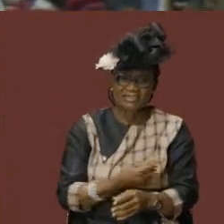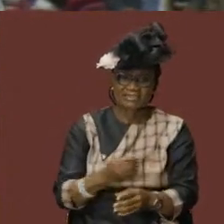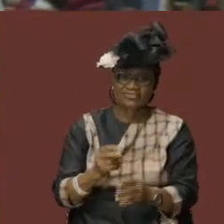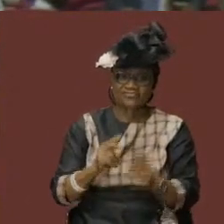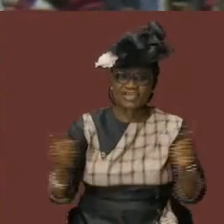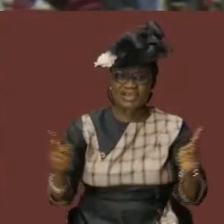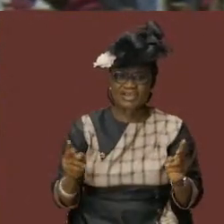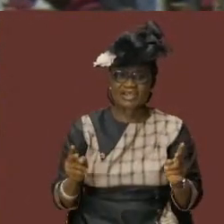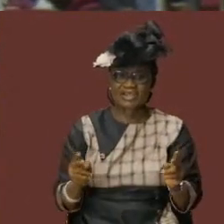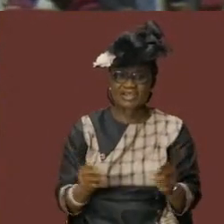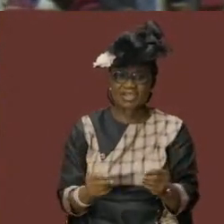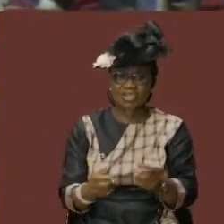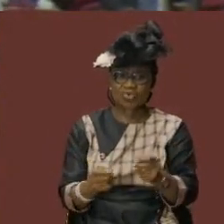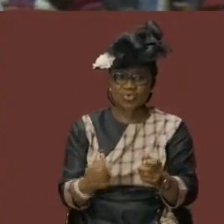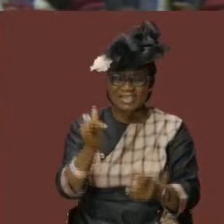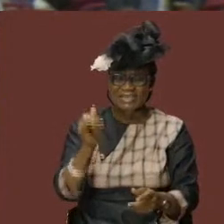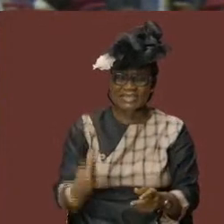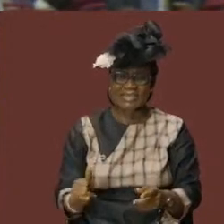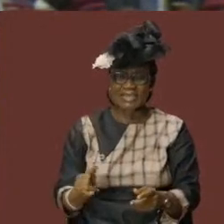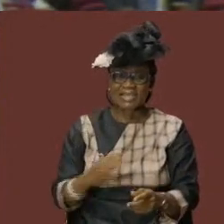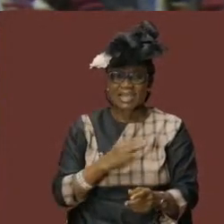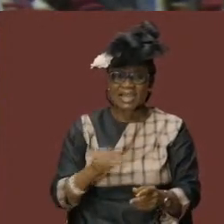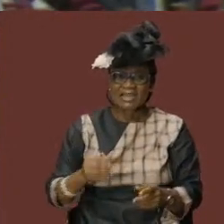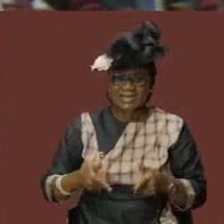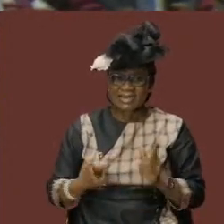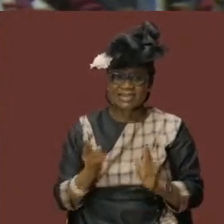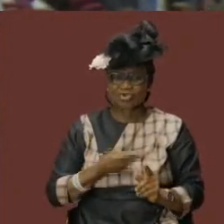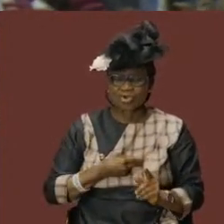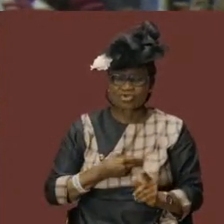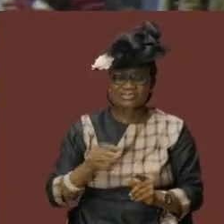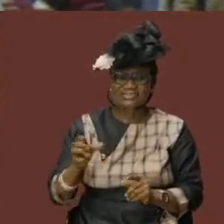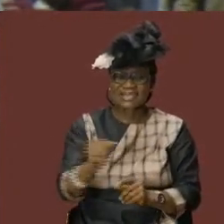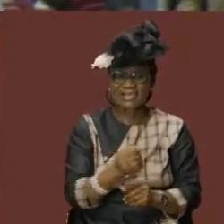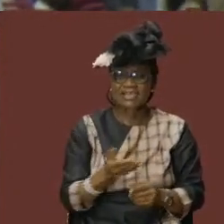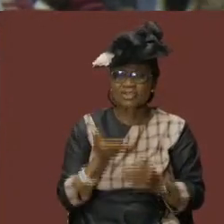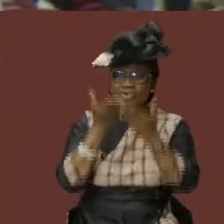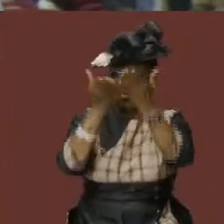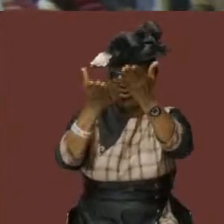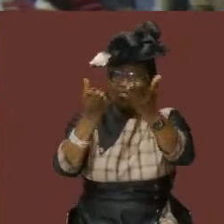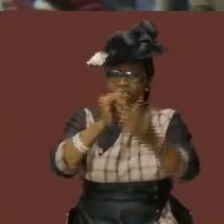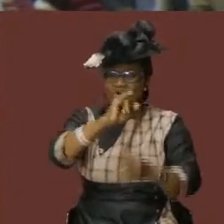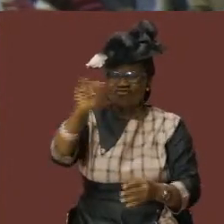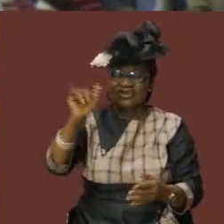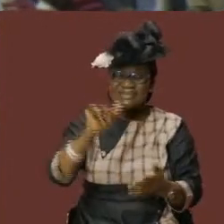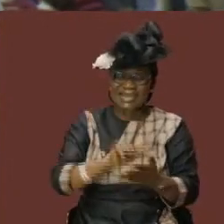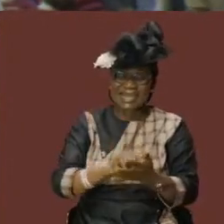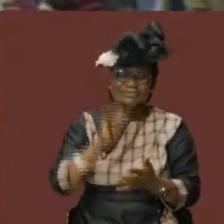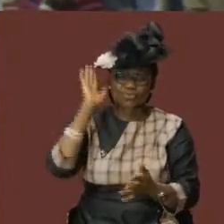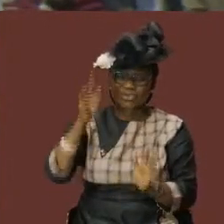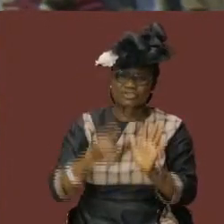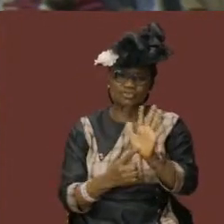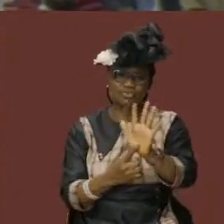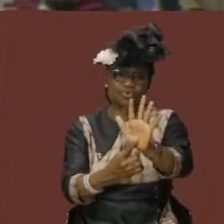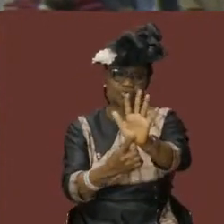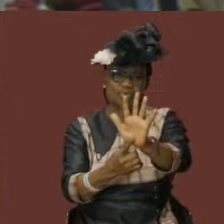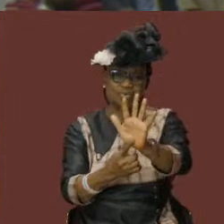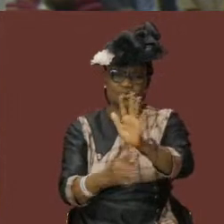And then let's take an offering that will show God that we believe him,